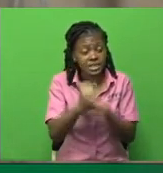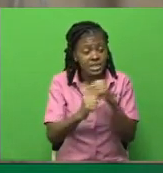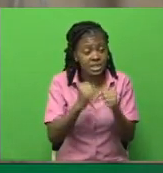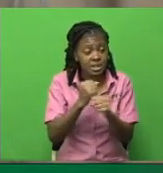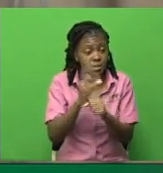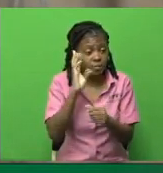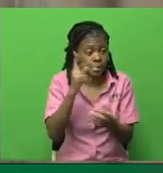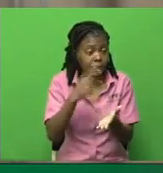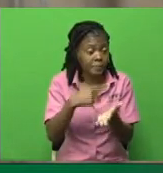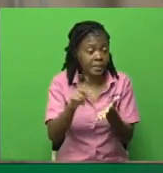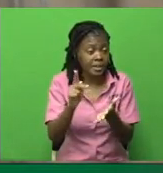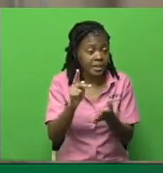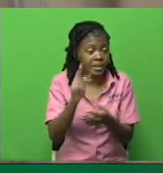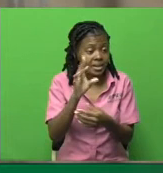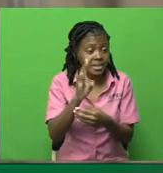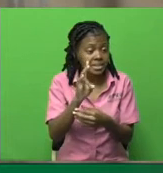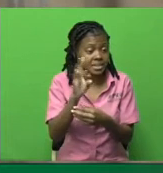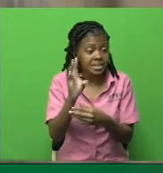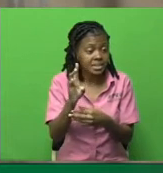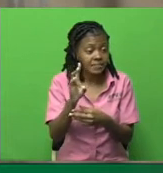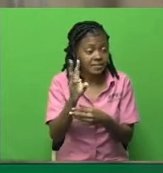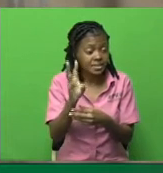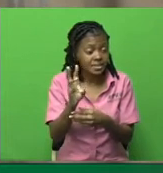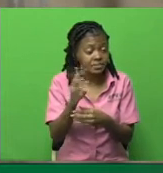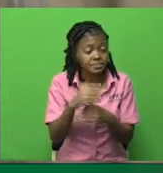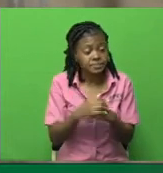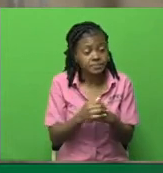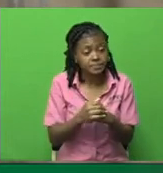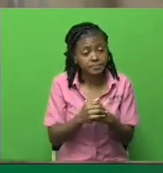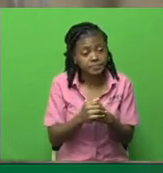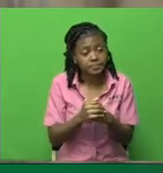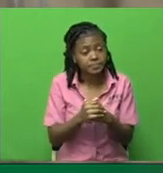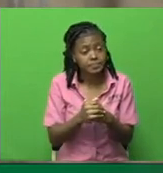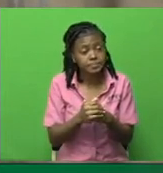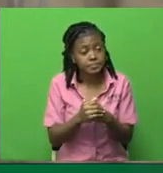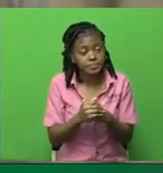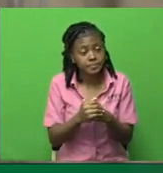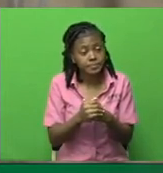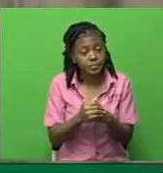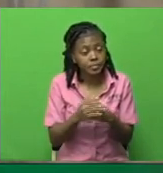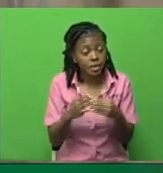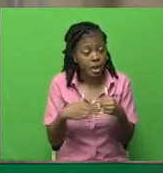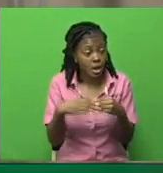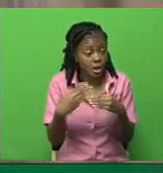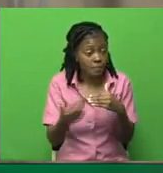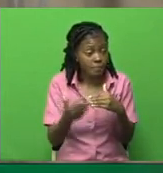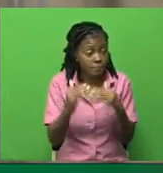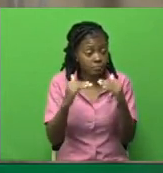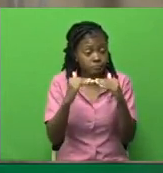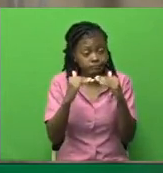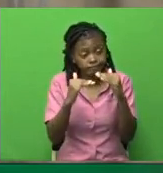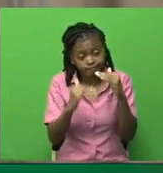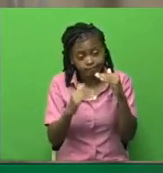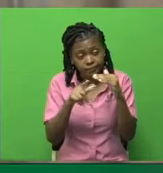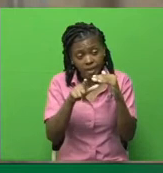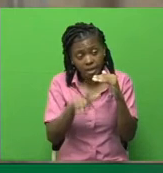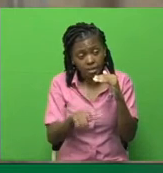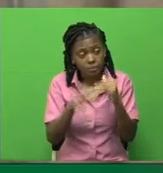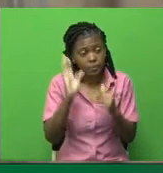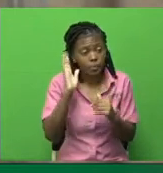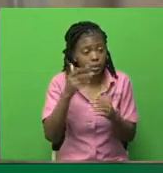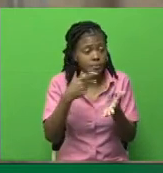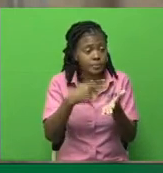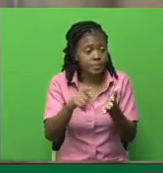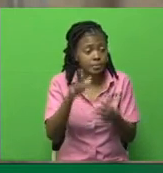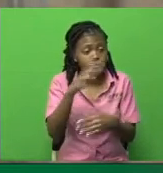776. after the reduction in the block of consumption from 150 M squared to 45 M squared per